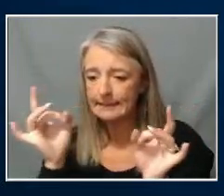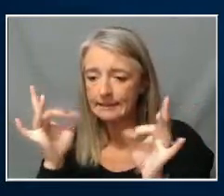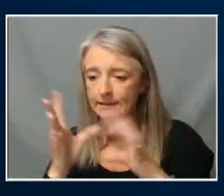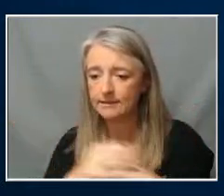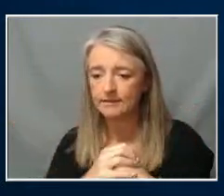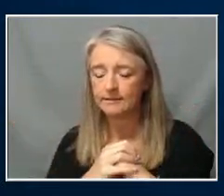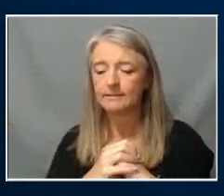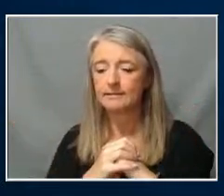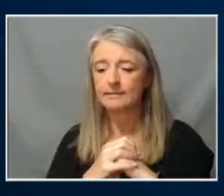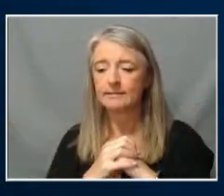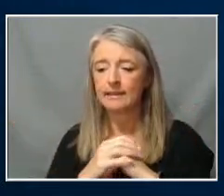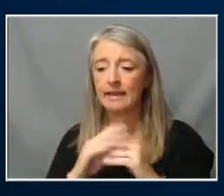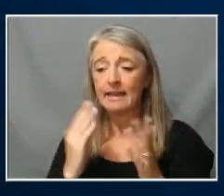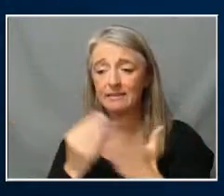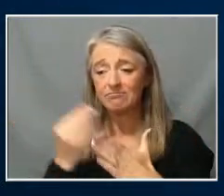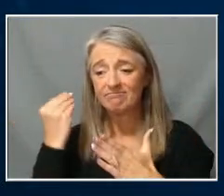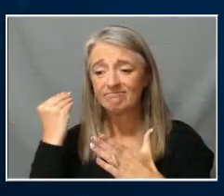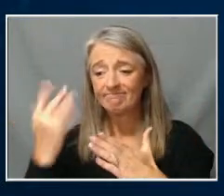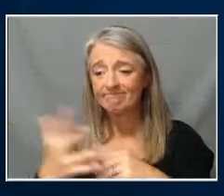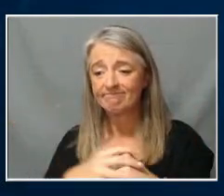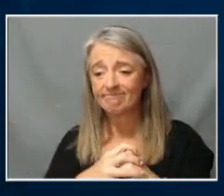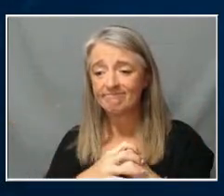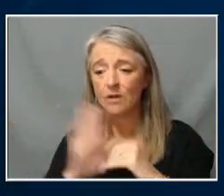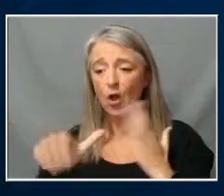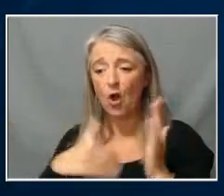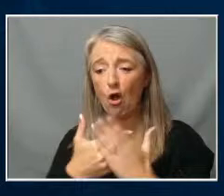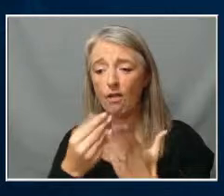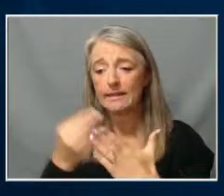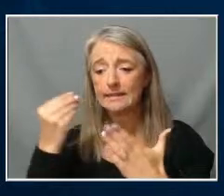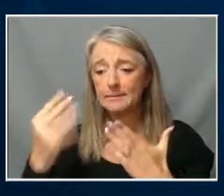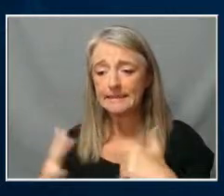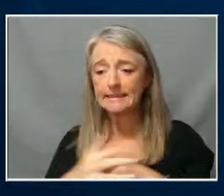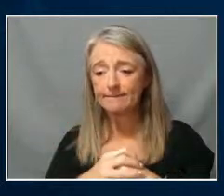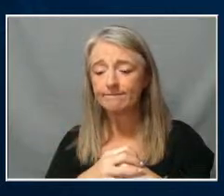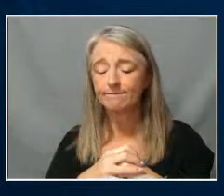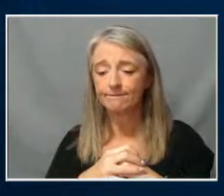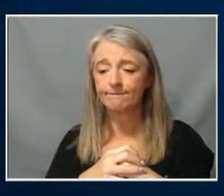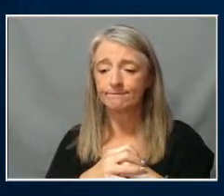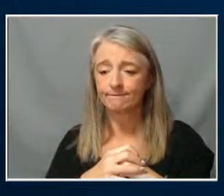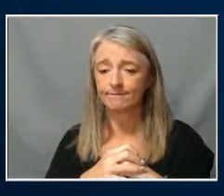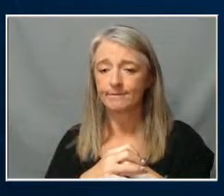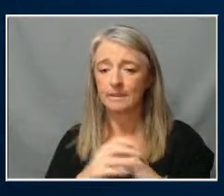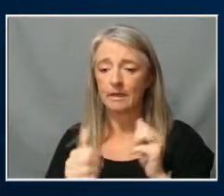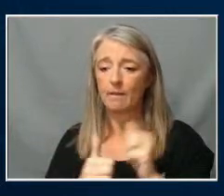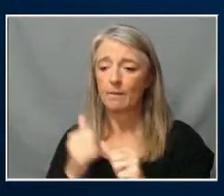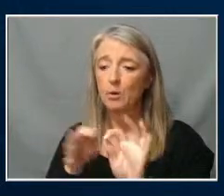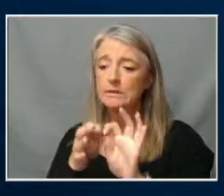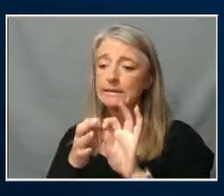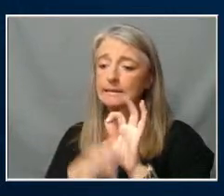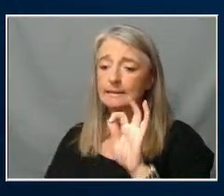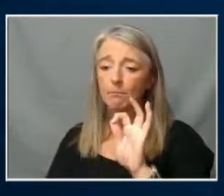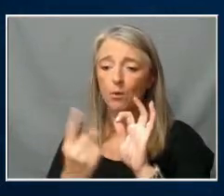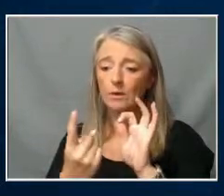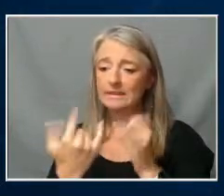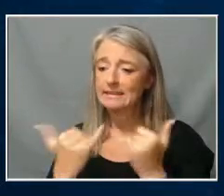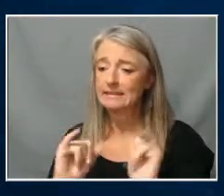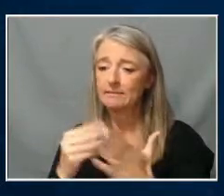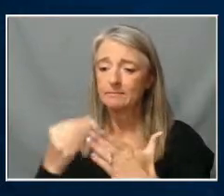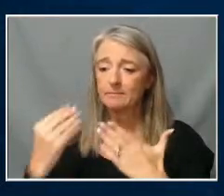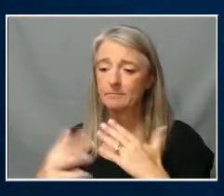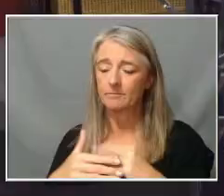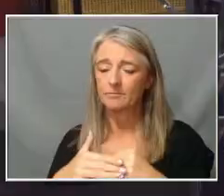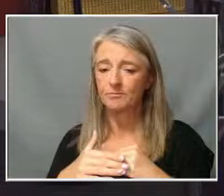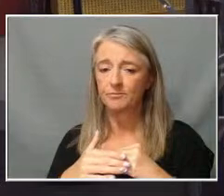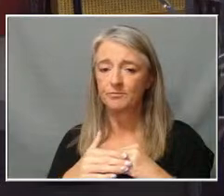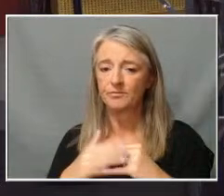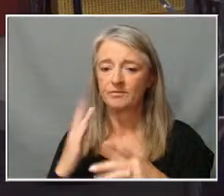expensive. They're all expensive. Even the most simple ones are very, very expensive. Give us a price. What